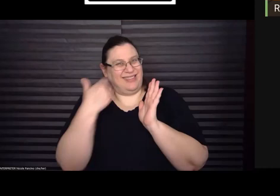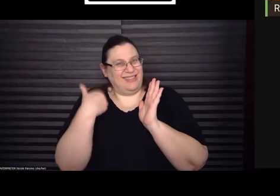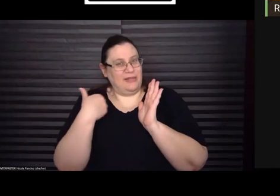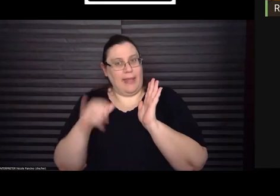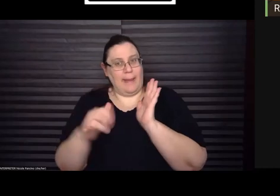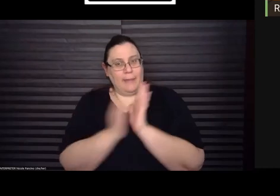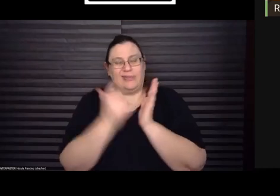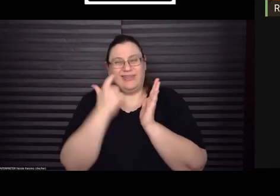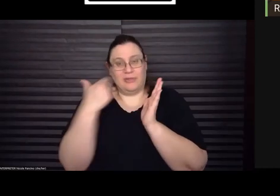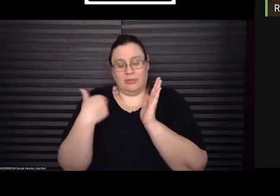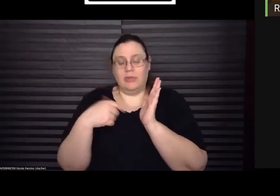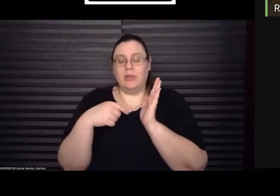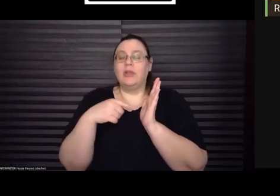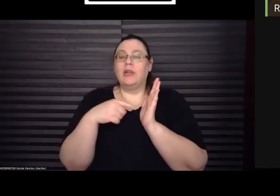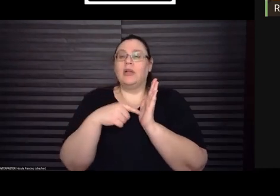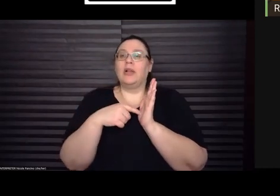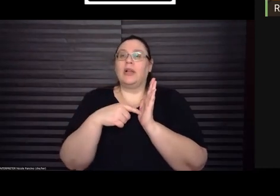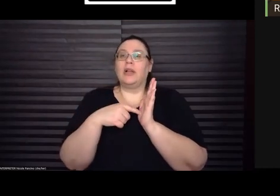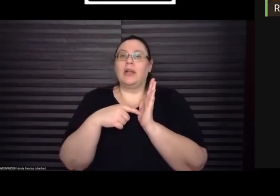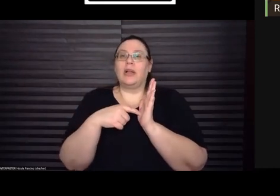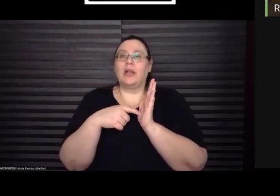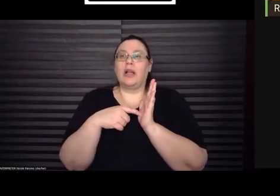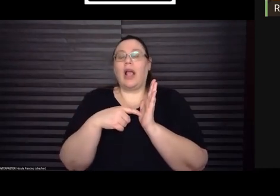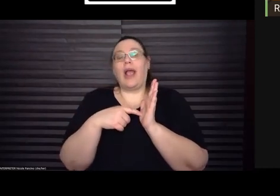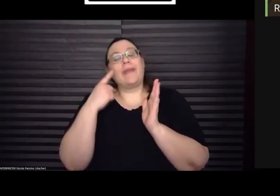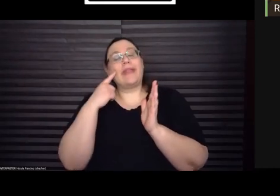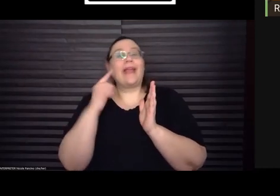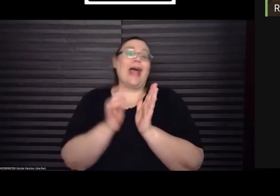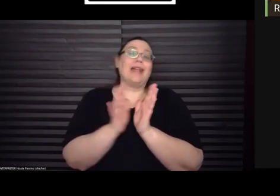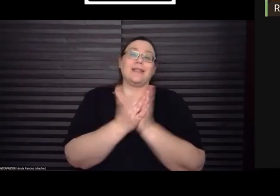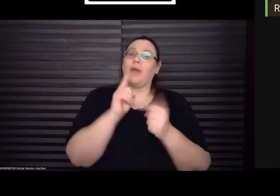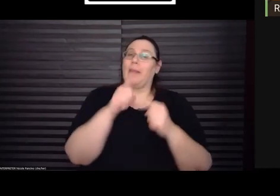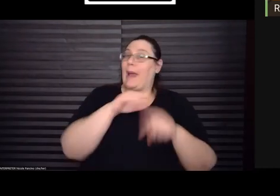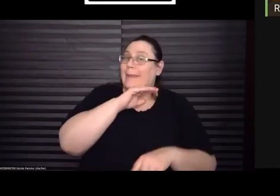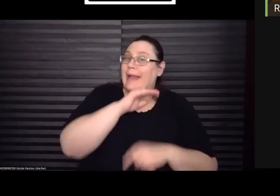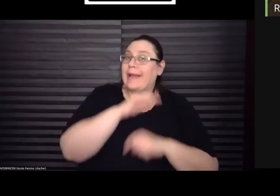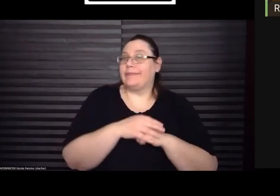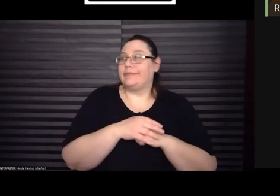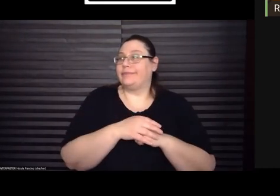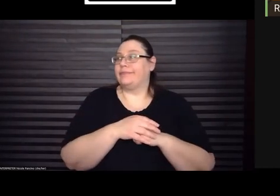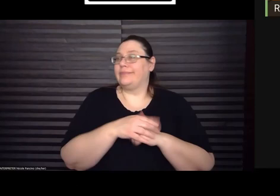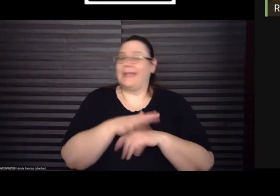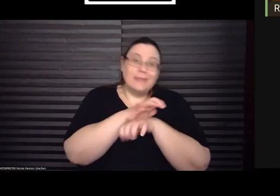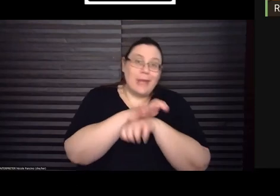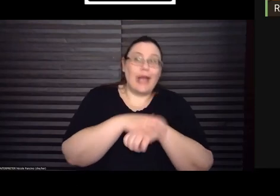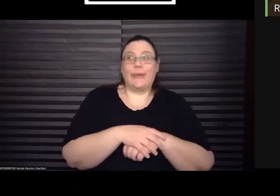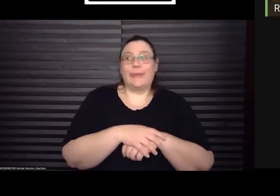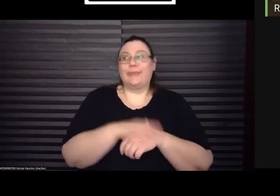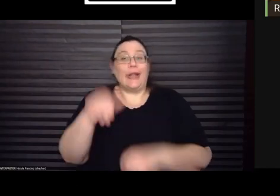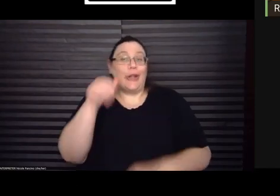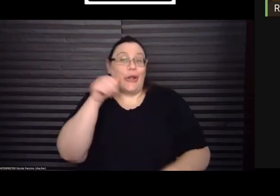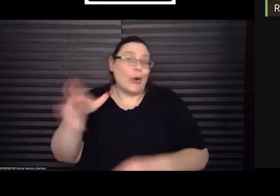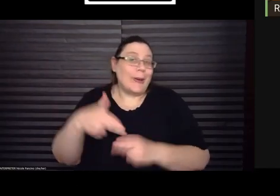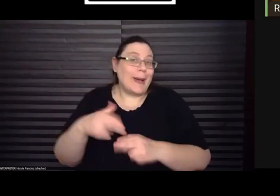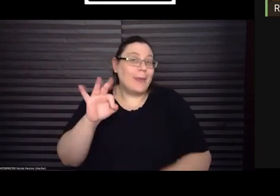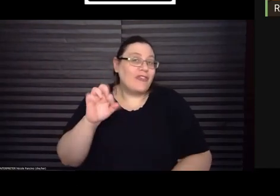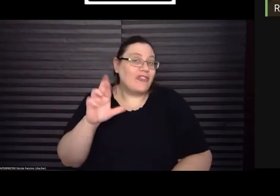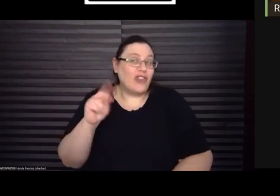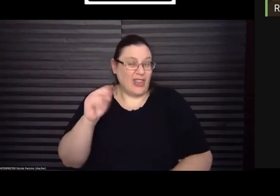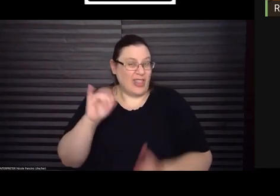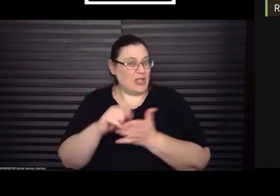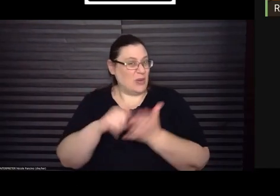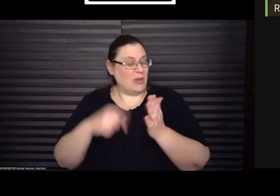I reread it recently, right? Mm-hmm. And, you know, we think it's a novel about a pig, you know, and a spider and a little girl named